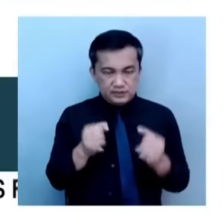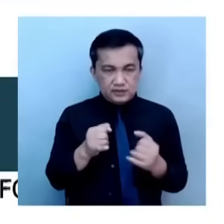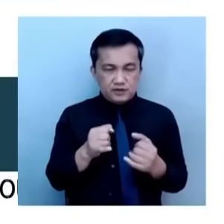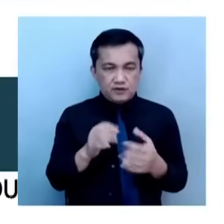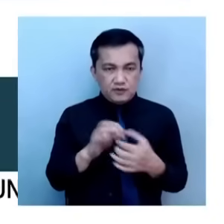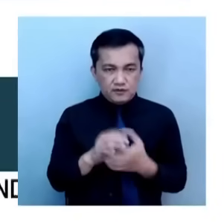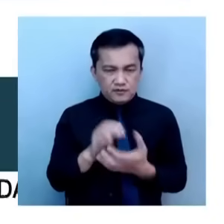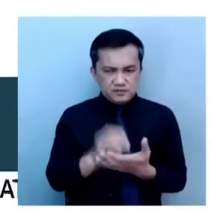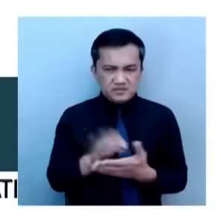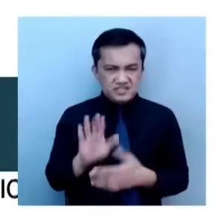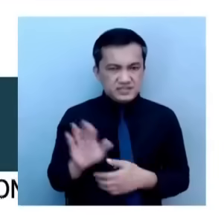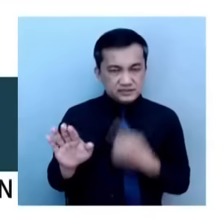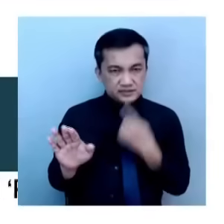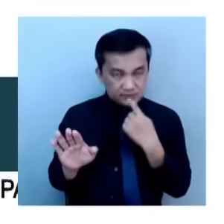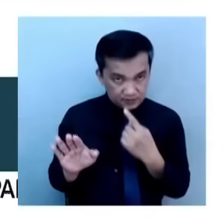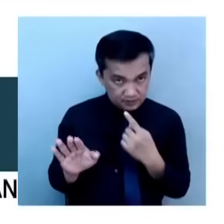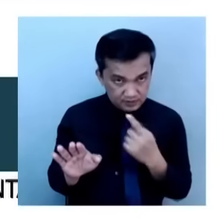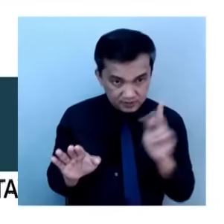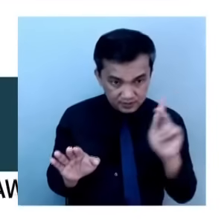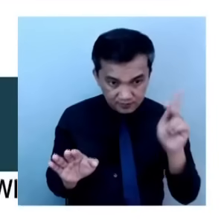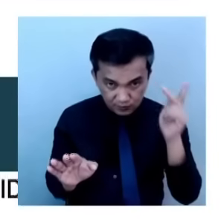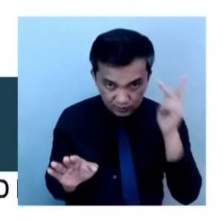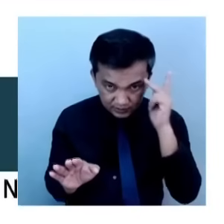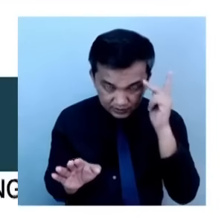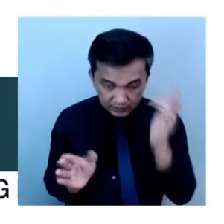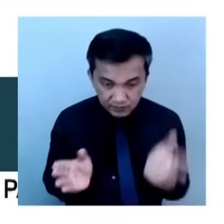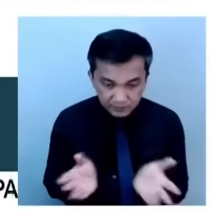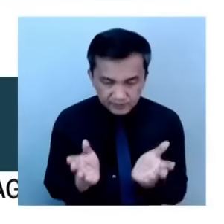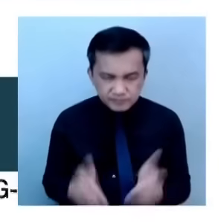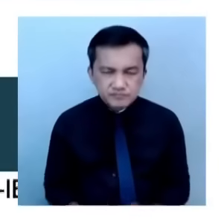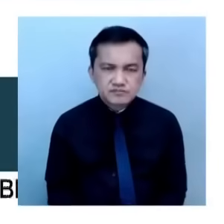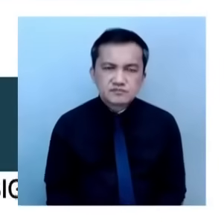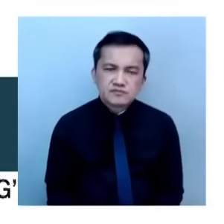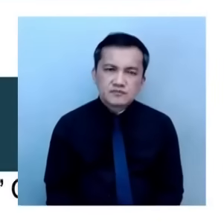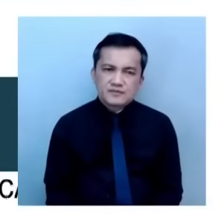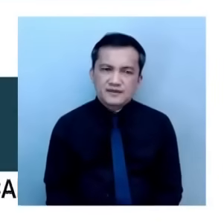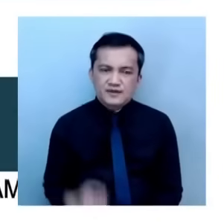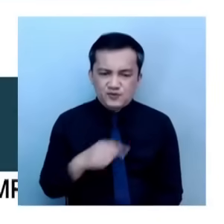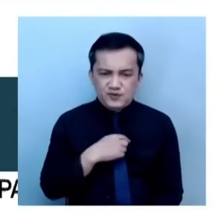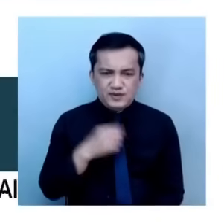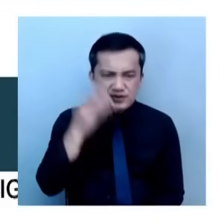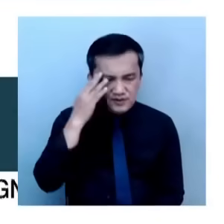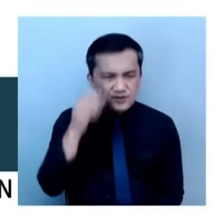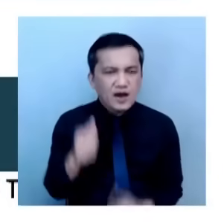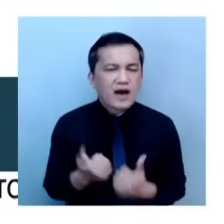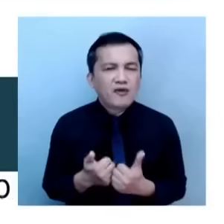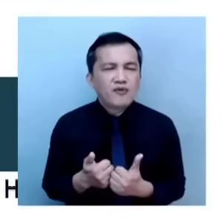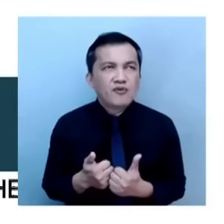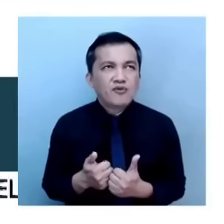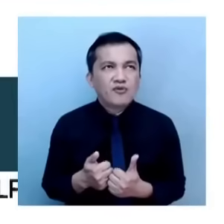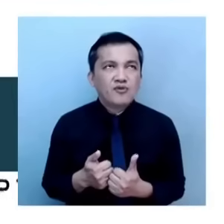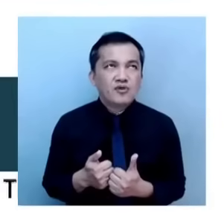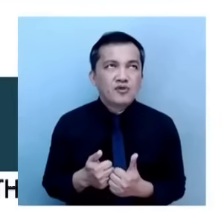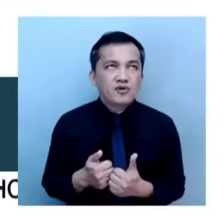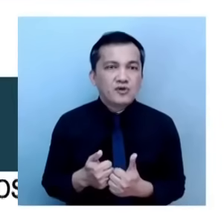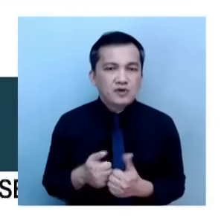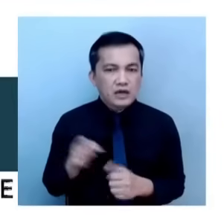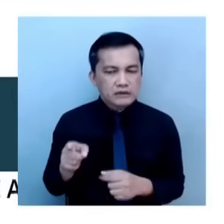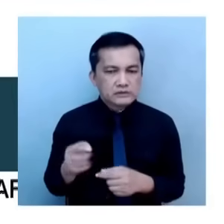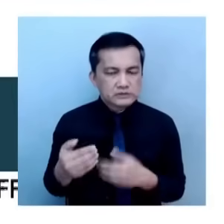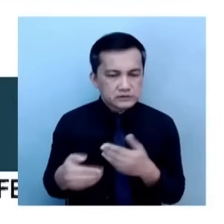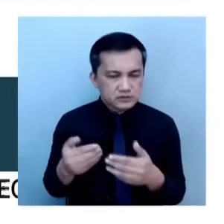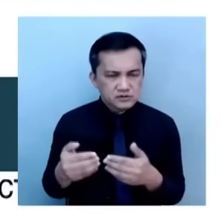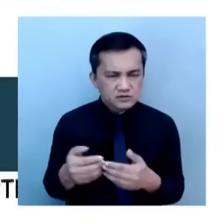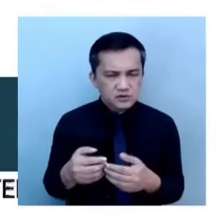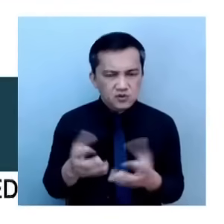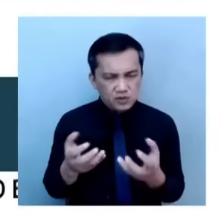saying it's politically motivated. But we know how it's been. We know how this one goes. But I want to know what